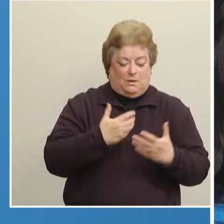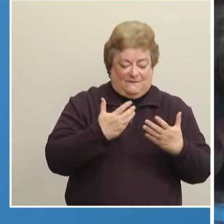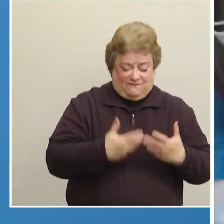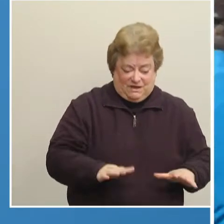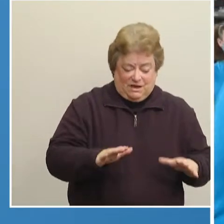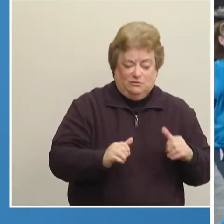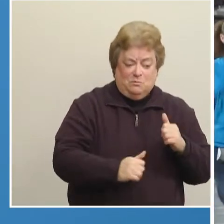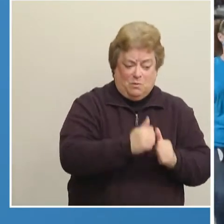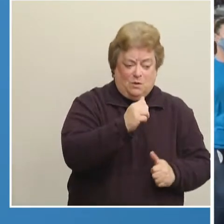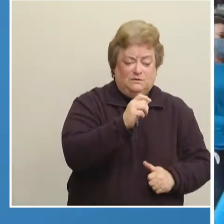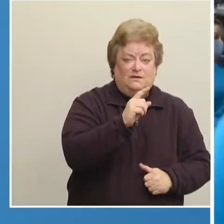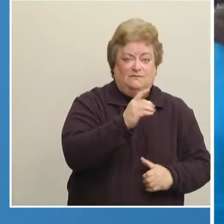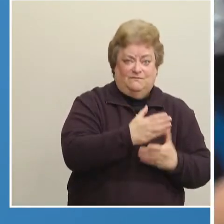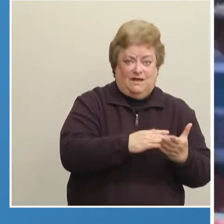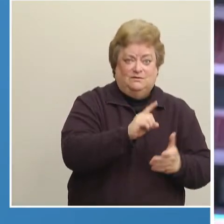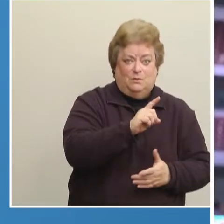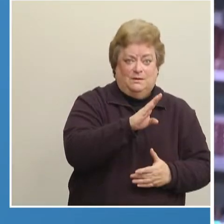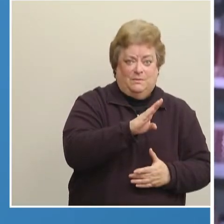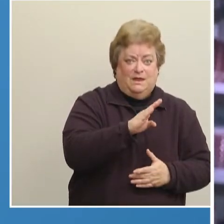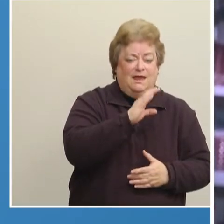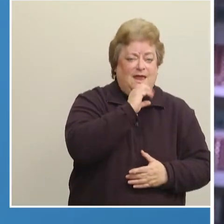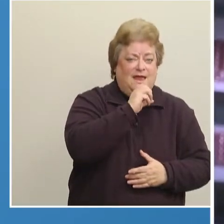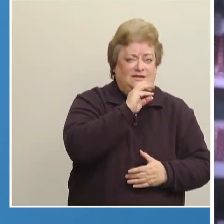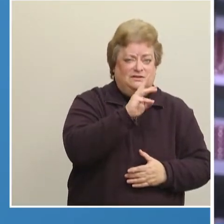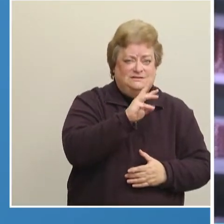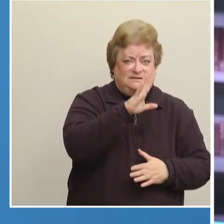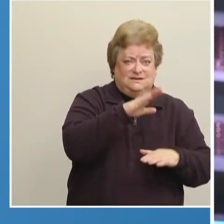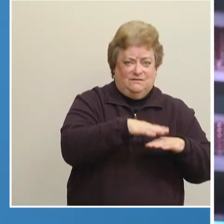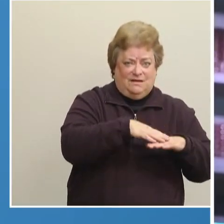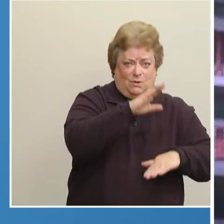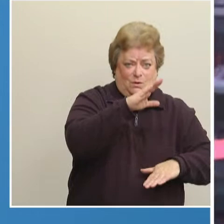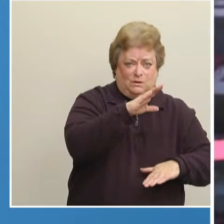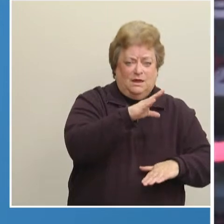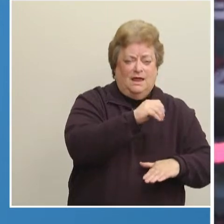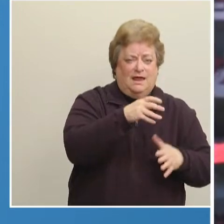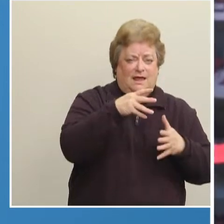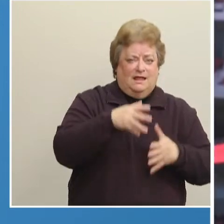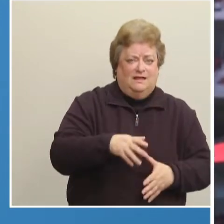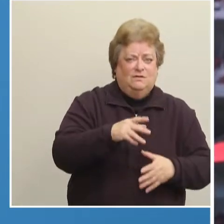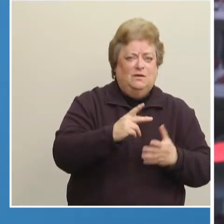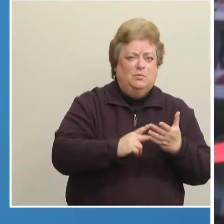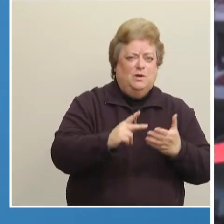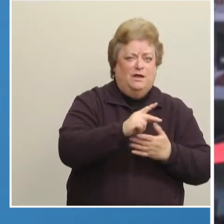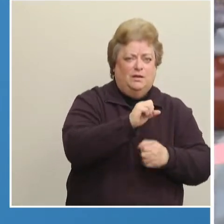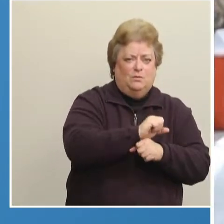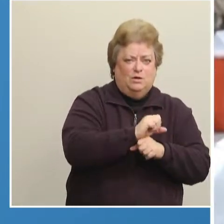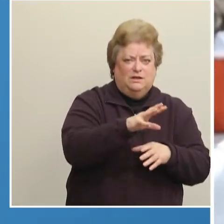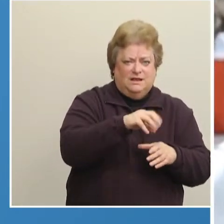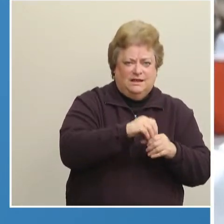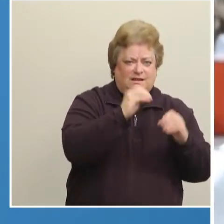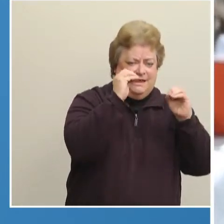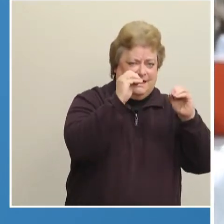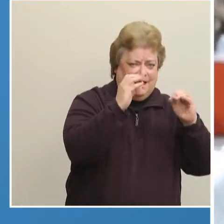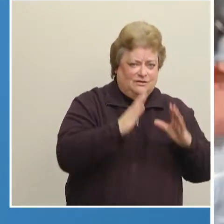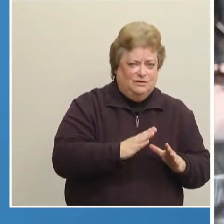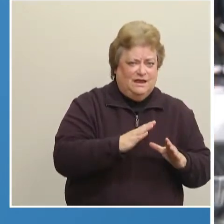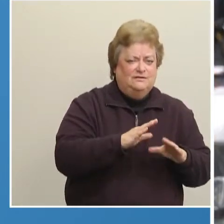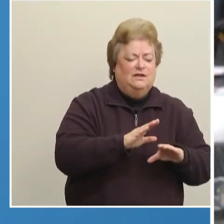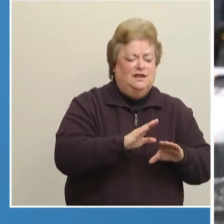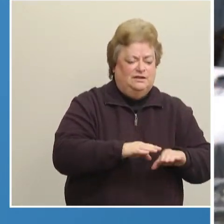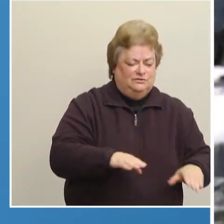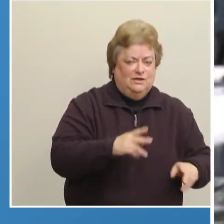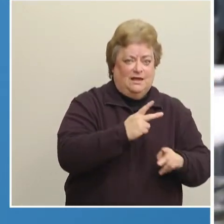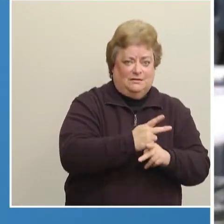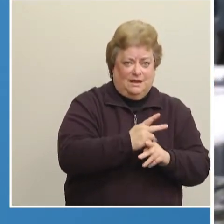1B. Residents age 65 and older, and the rest of the priority worker groups, including educators, child